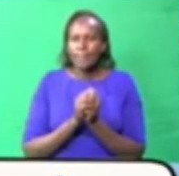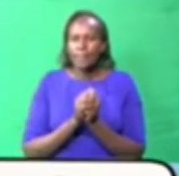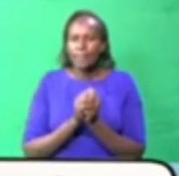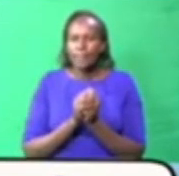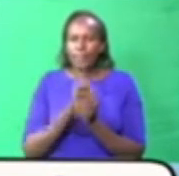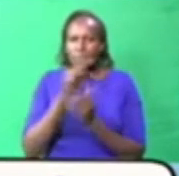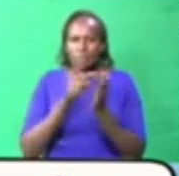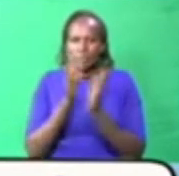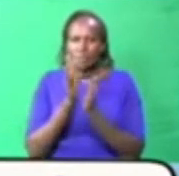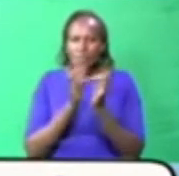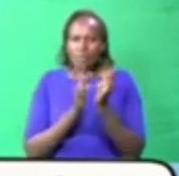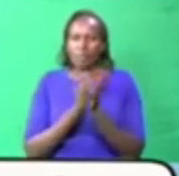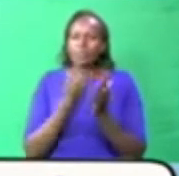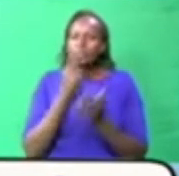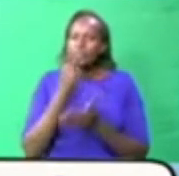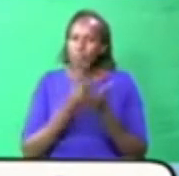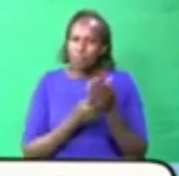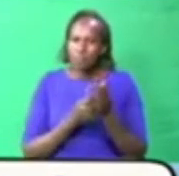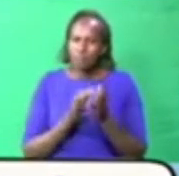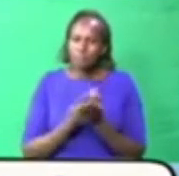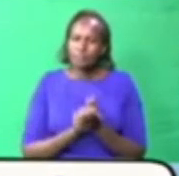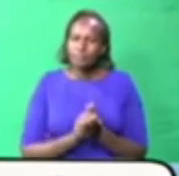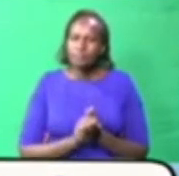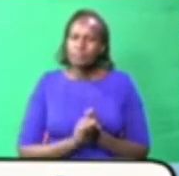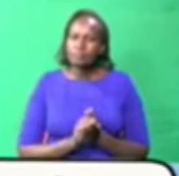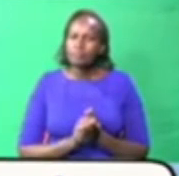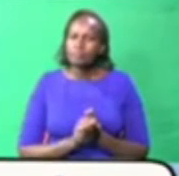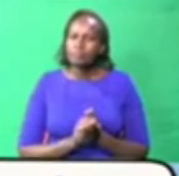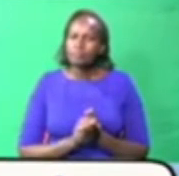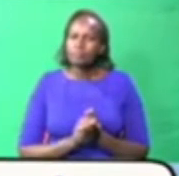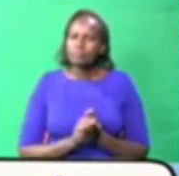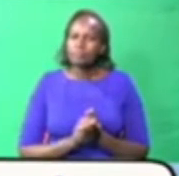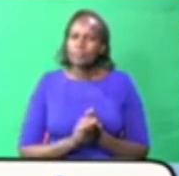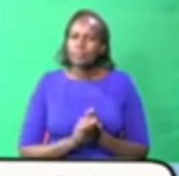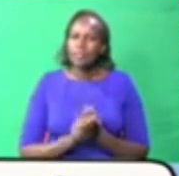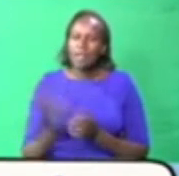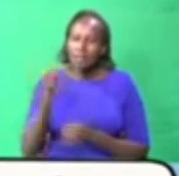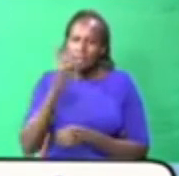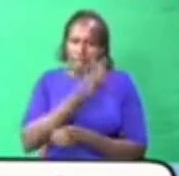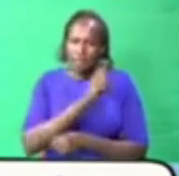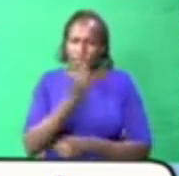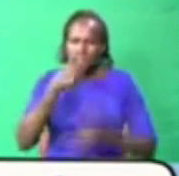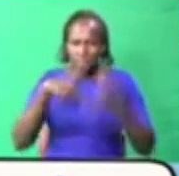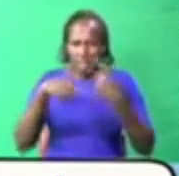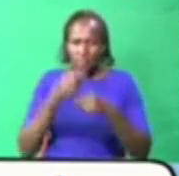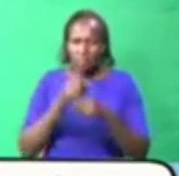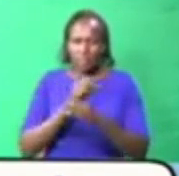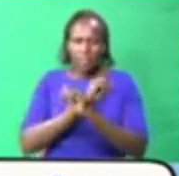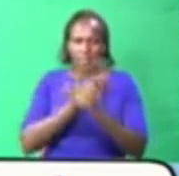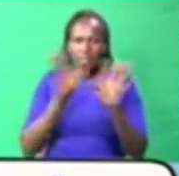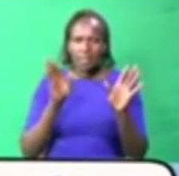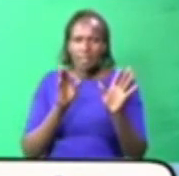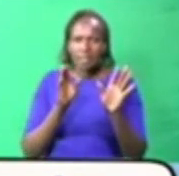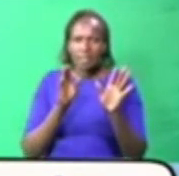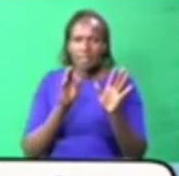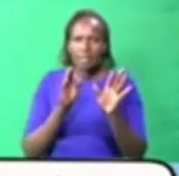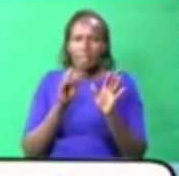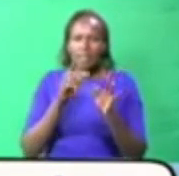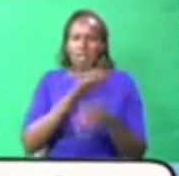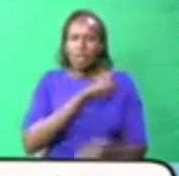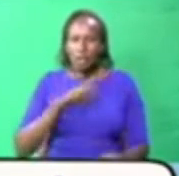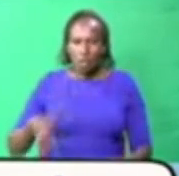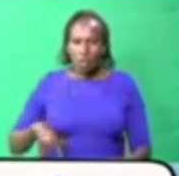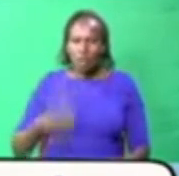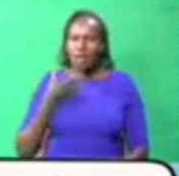the Bible says. However, the days are coming, declares the Lord, when men will